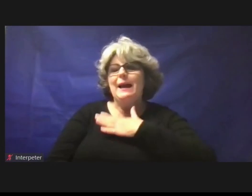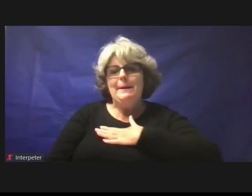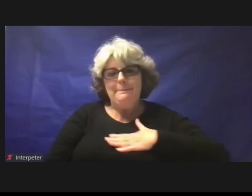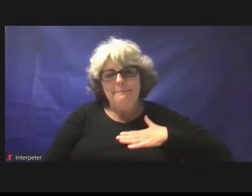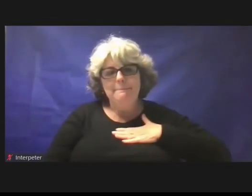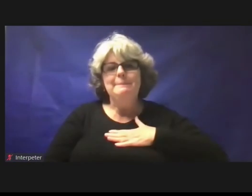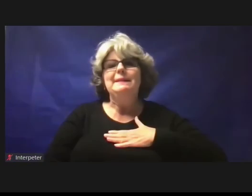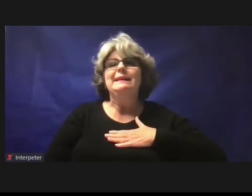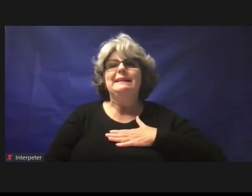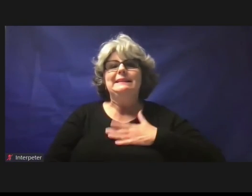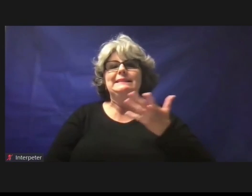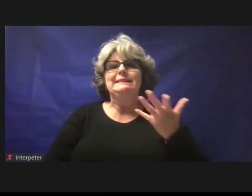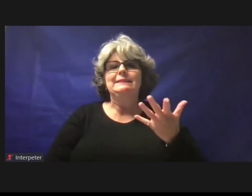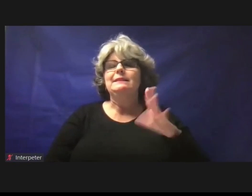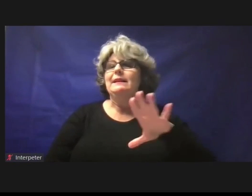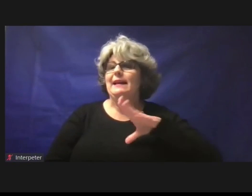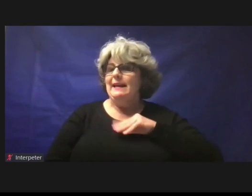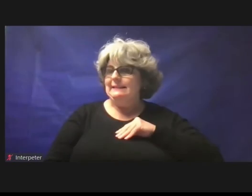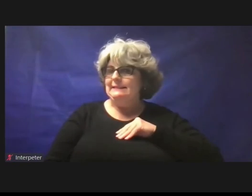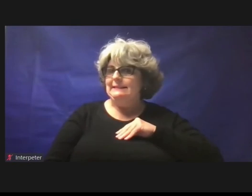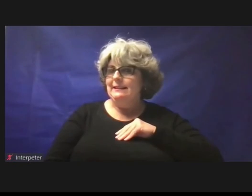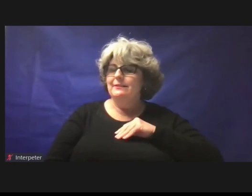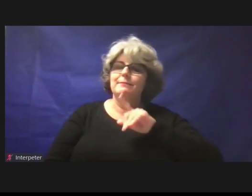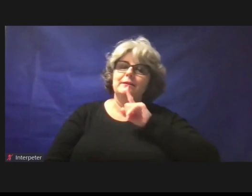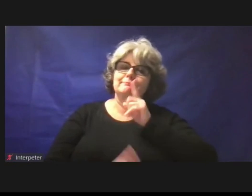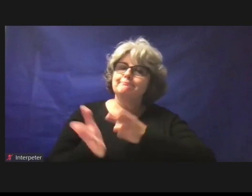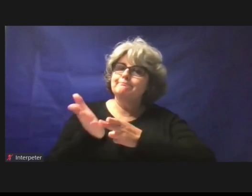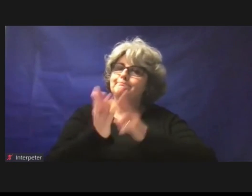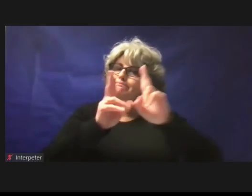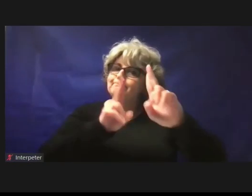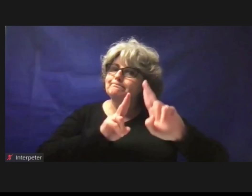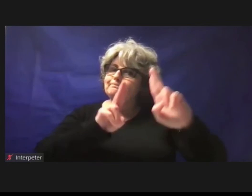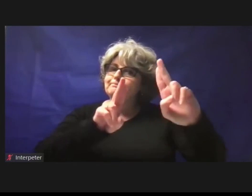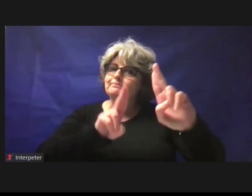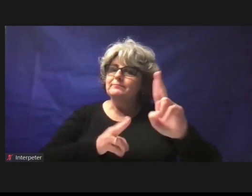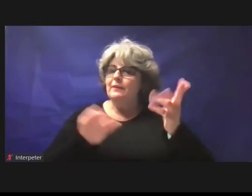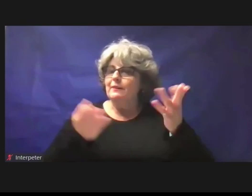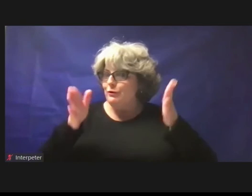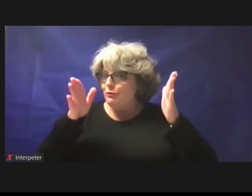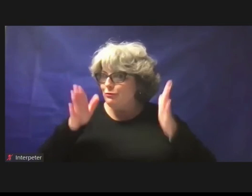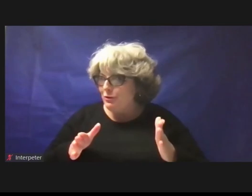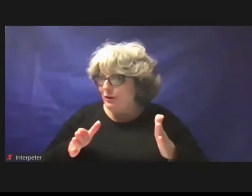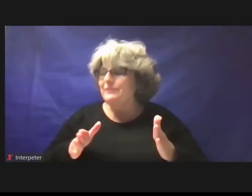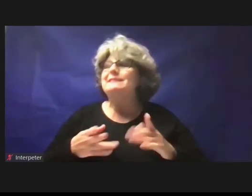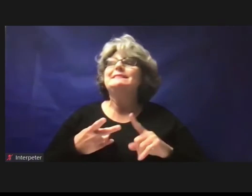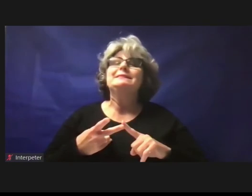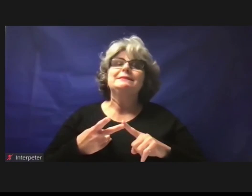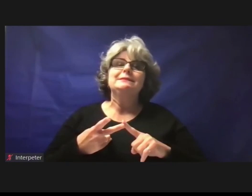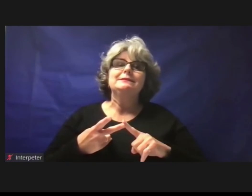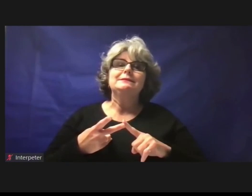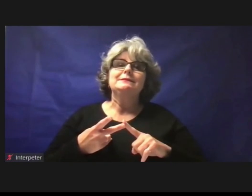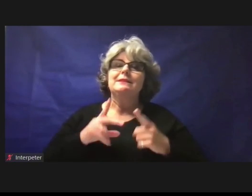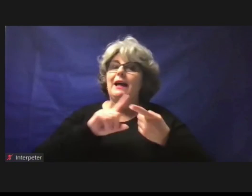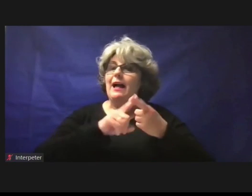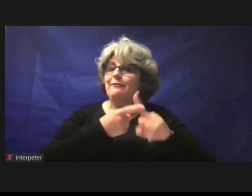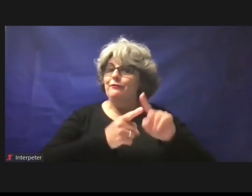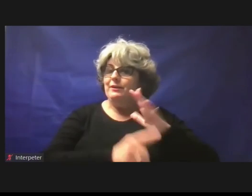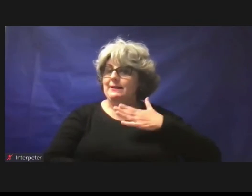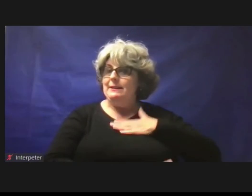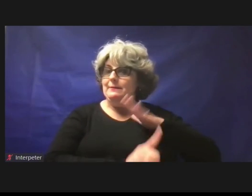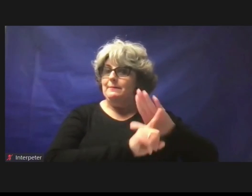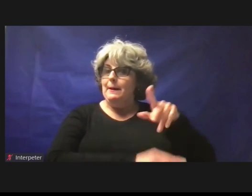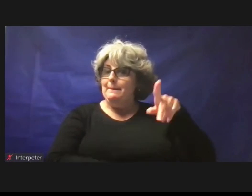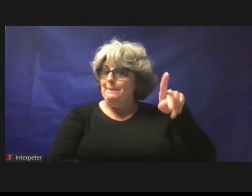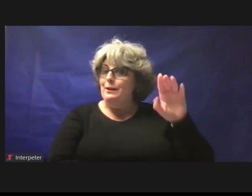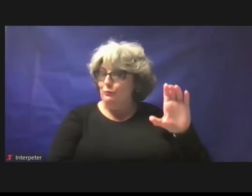please accept my sincere admiration for your service. One friend of mine has said that